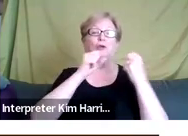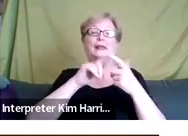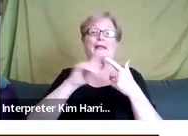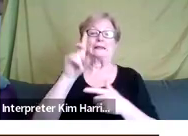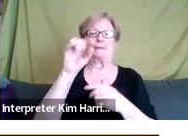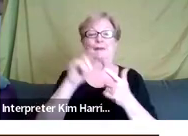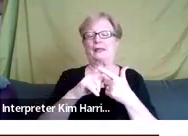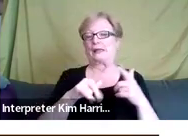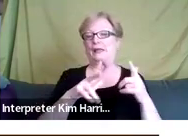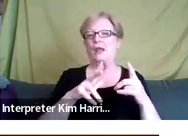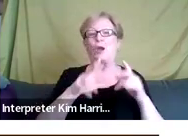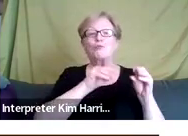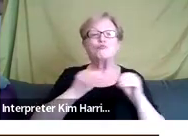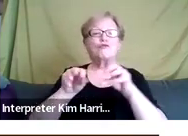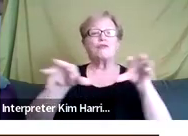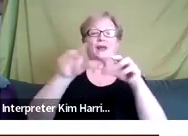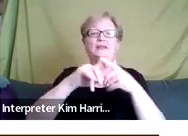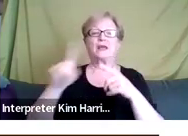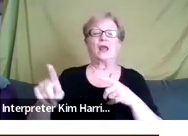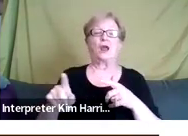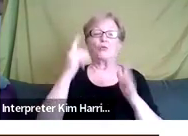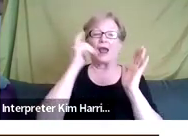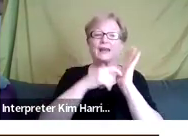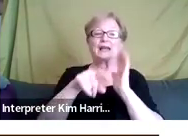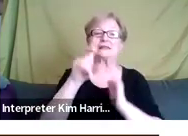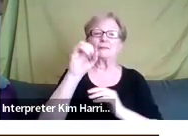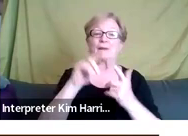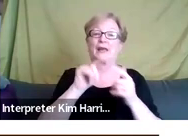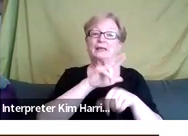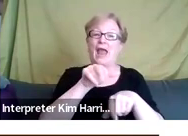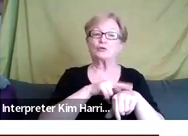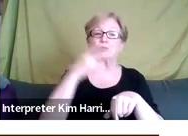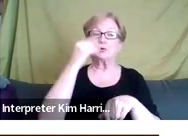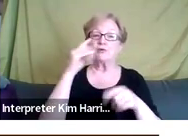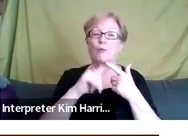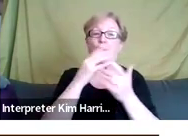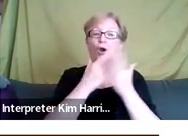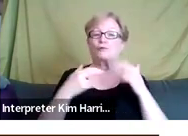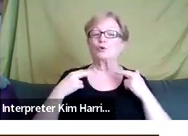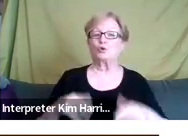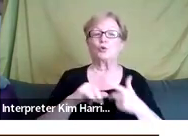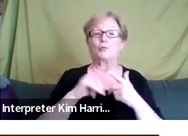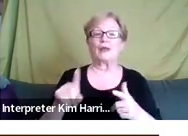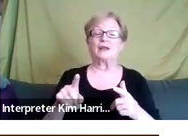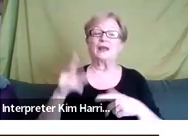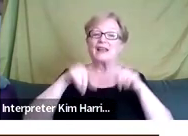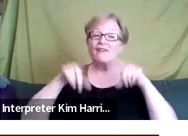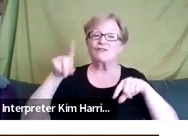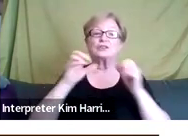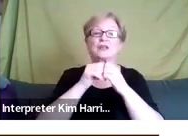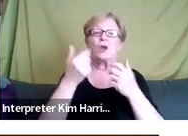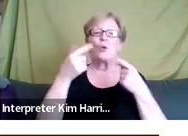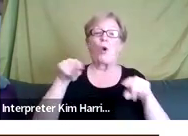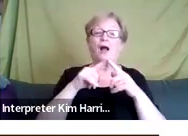natural and beautiful part of human diversity while collaborating to dismantle all forms of oppression. The image is